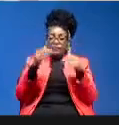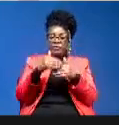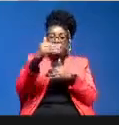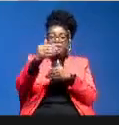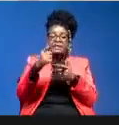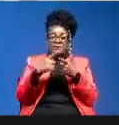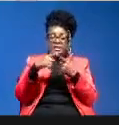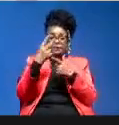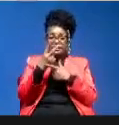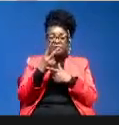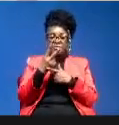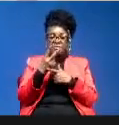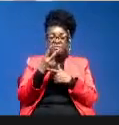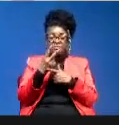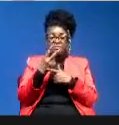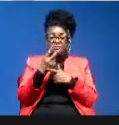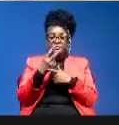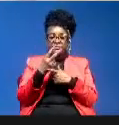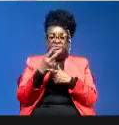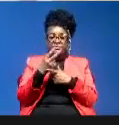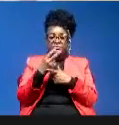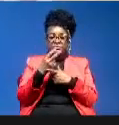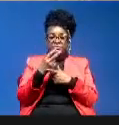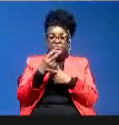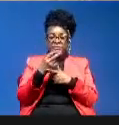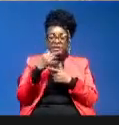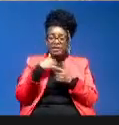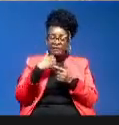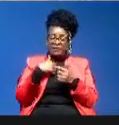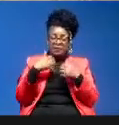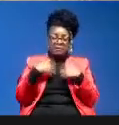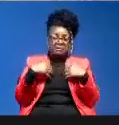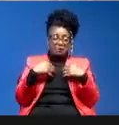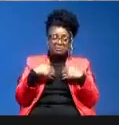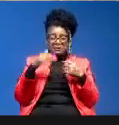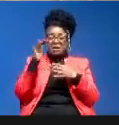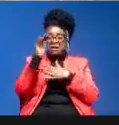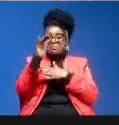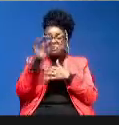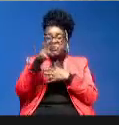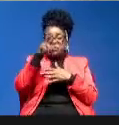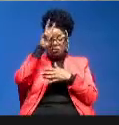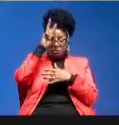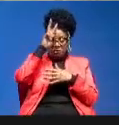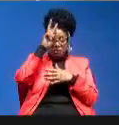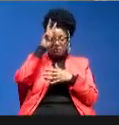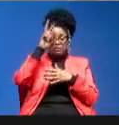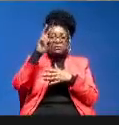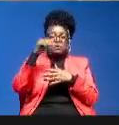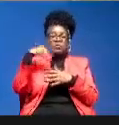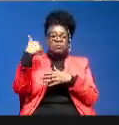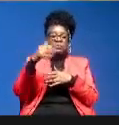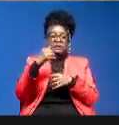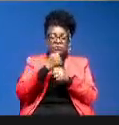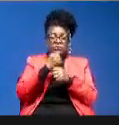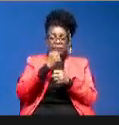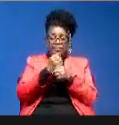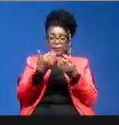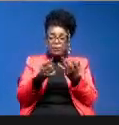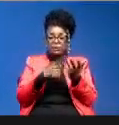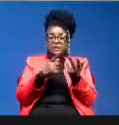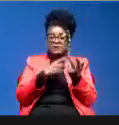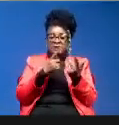we lose a lot of livestock. So many of them, heads of cattle, even camels, even goats. And when look currently, when look at the